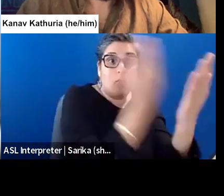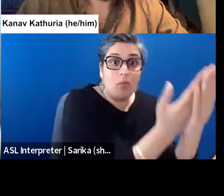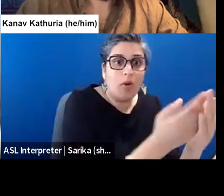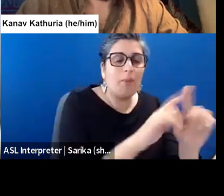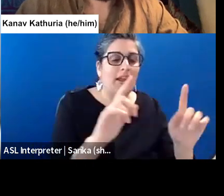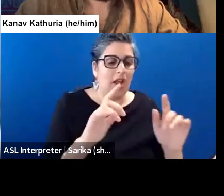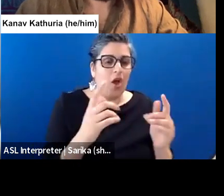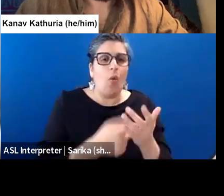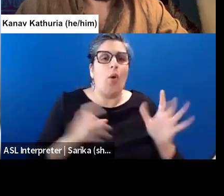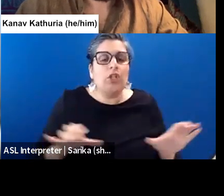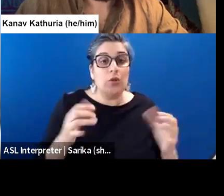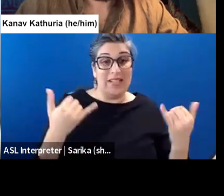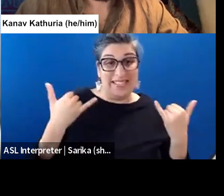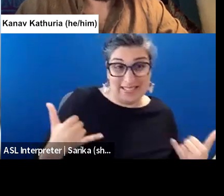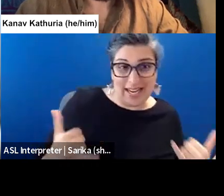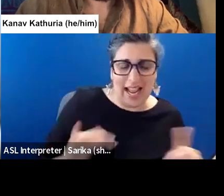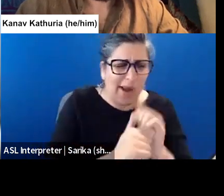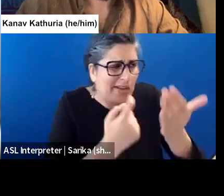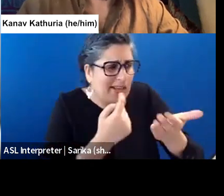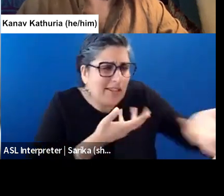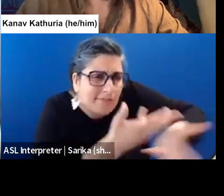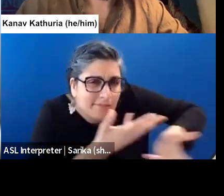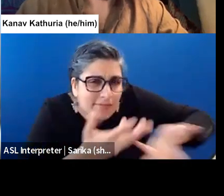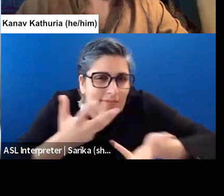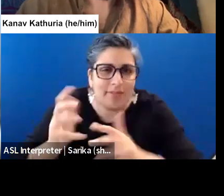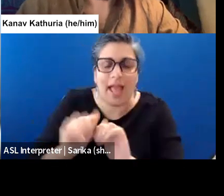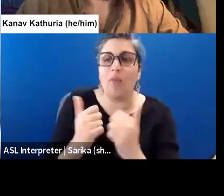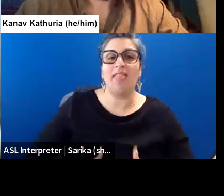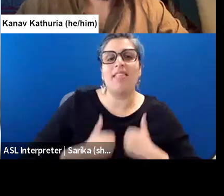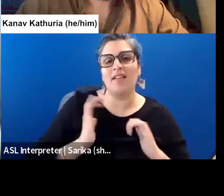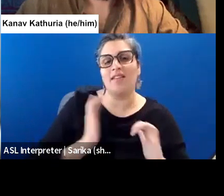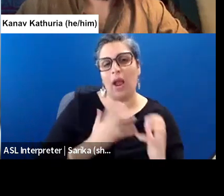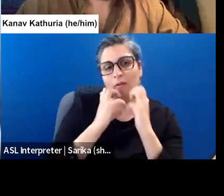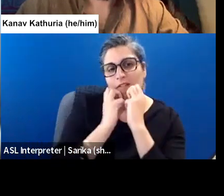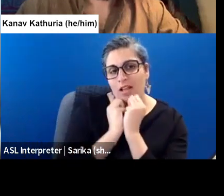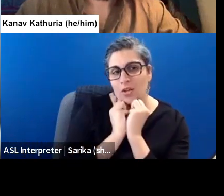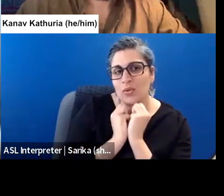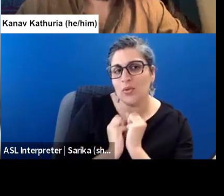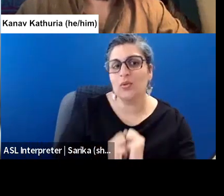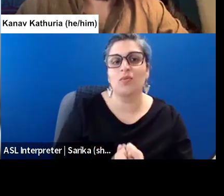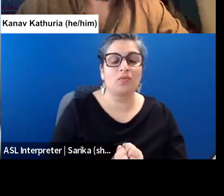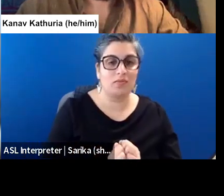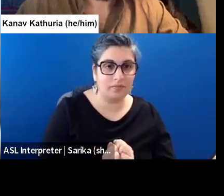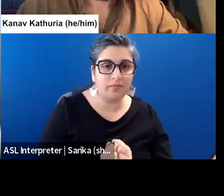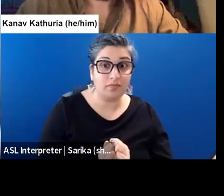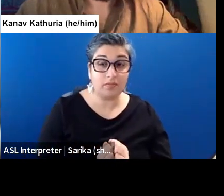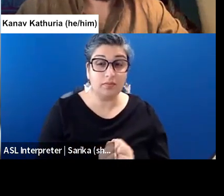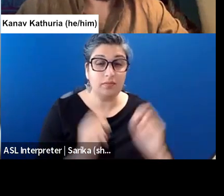today, how we're treating one another, how we're living our values. And then as I've looked